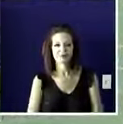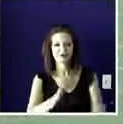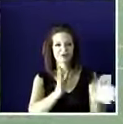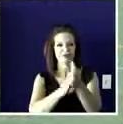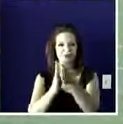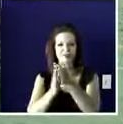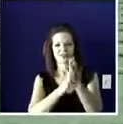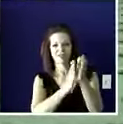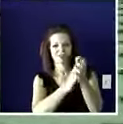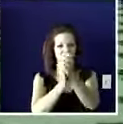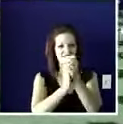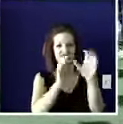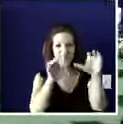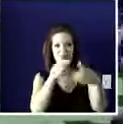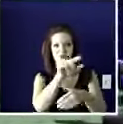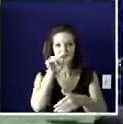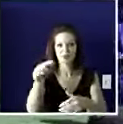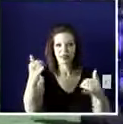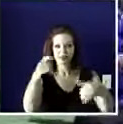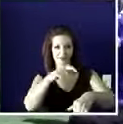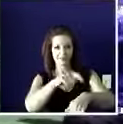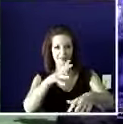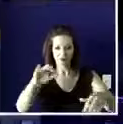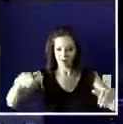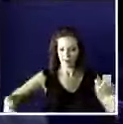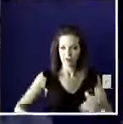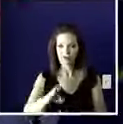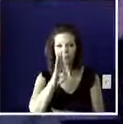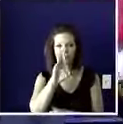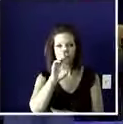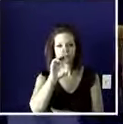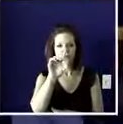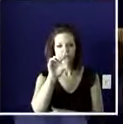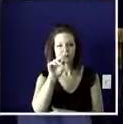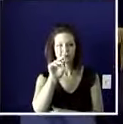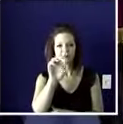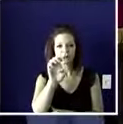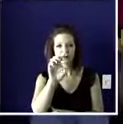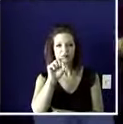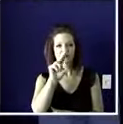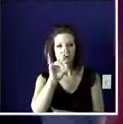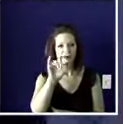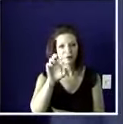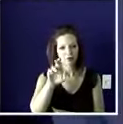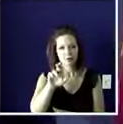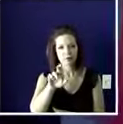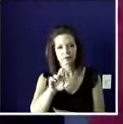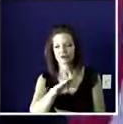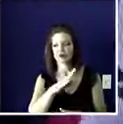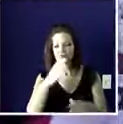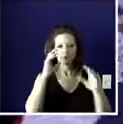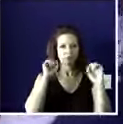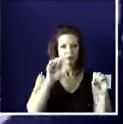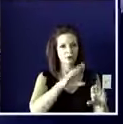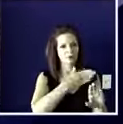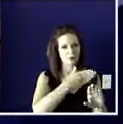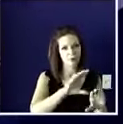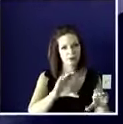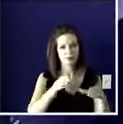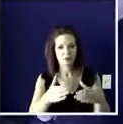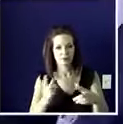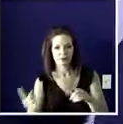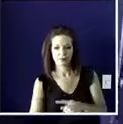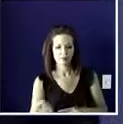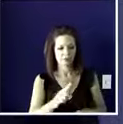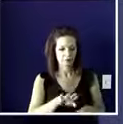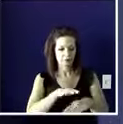Congratulations, class of 2020. At this time, I'd like to invite Brooks Snyder, member of the Blue Springs South Chamber Choir, president of the choir club, to the